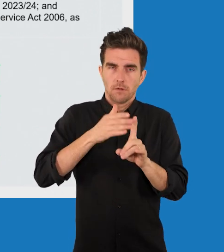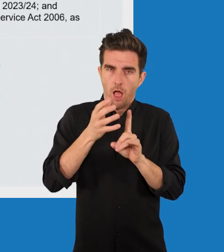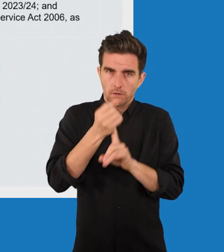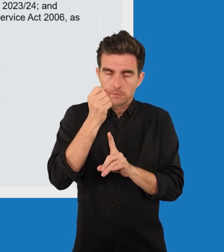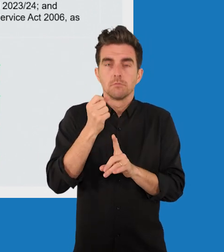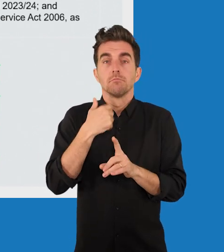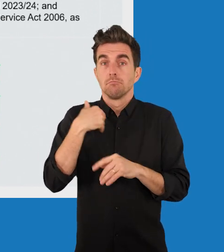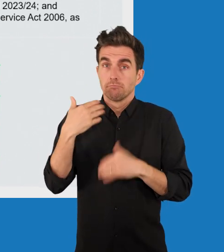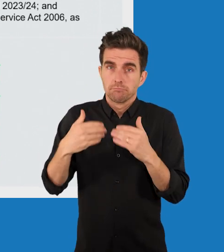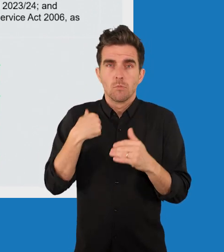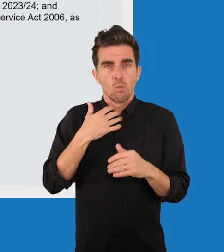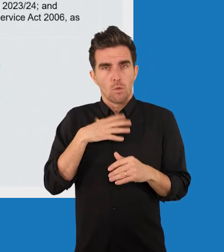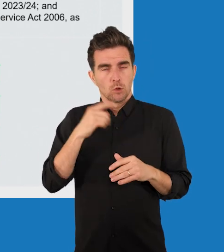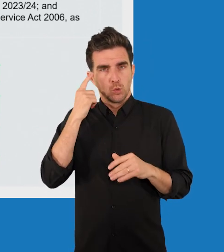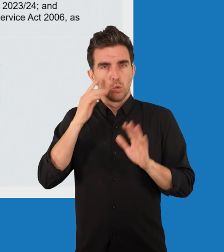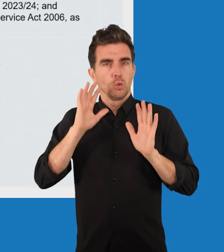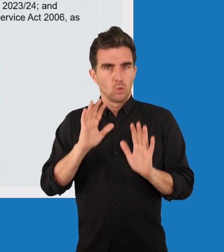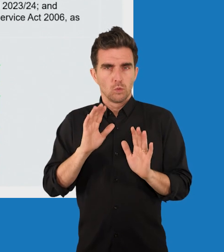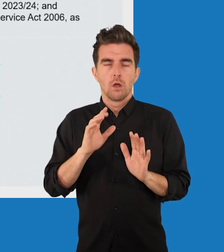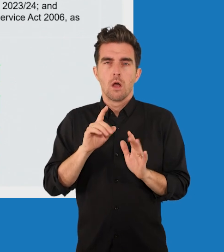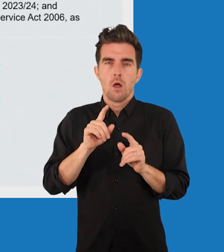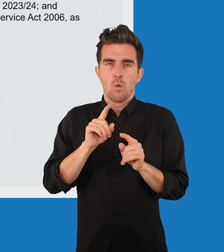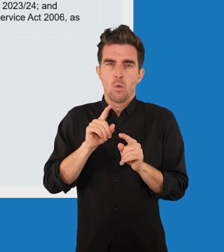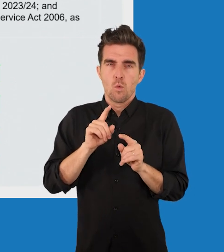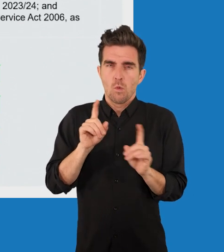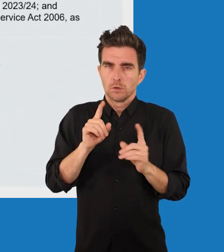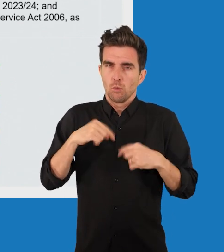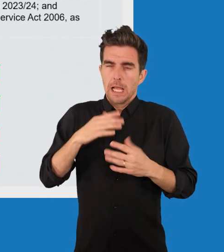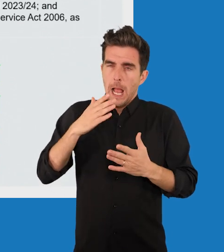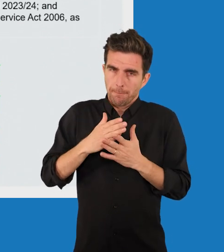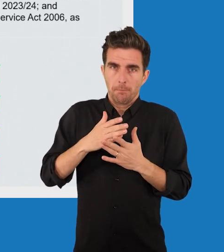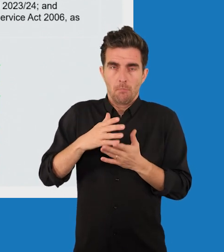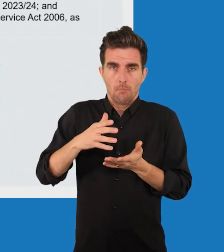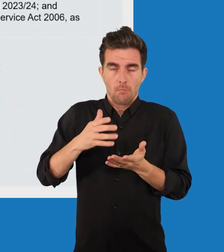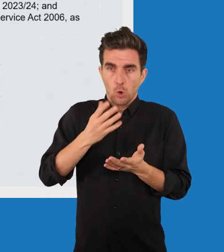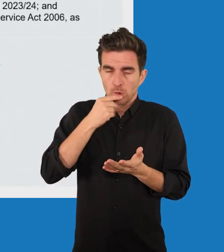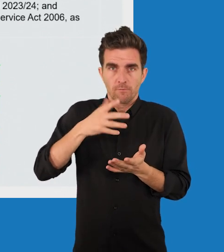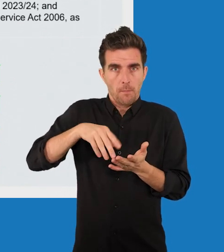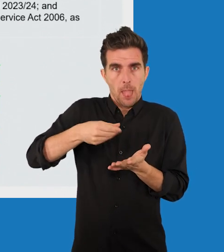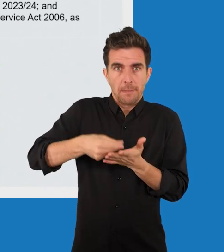investment target. So as I move on, I want to just think about what is it we're really trying to get